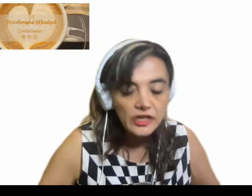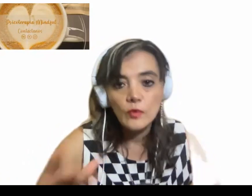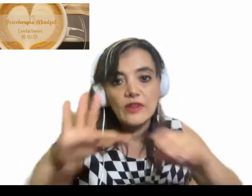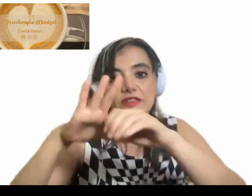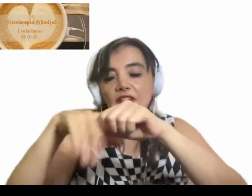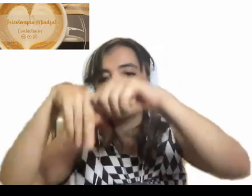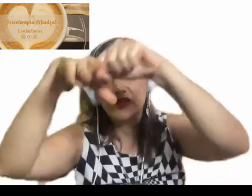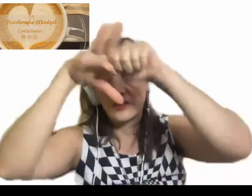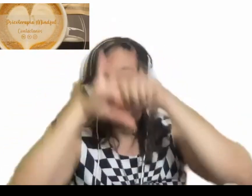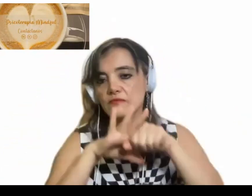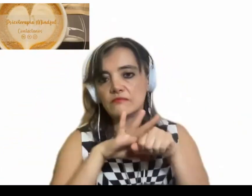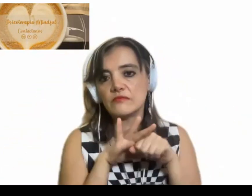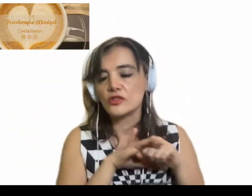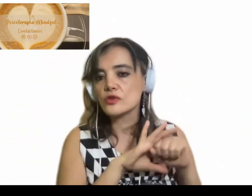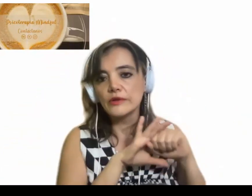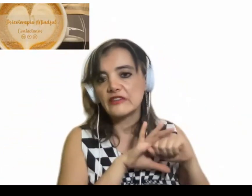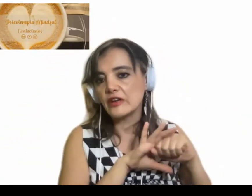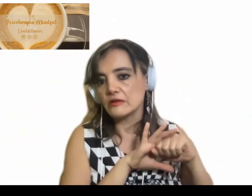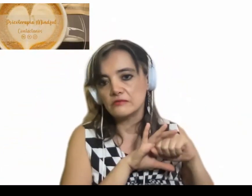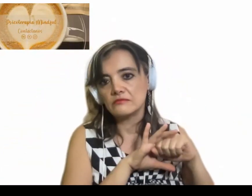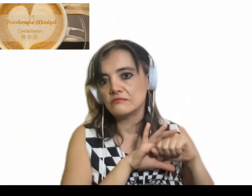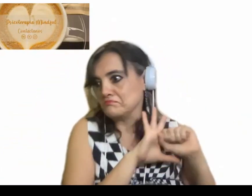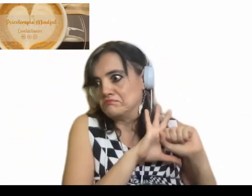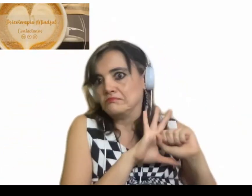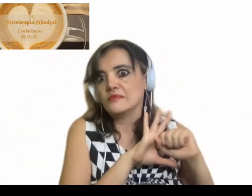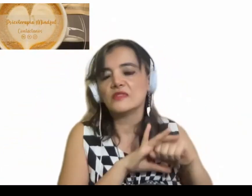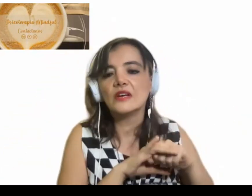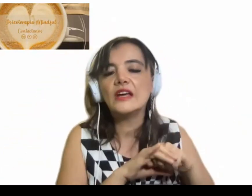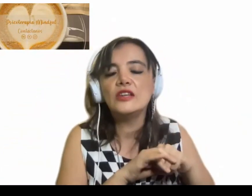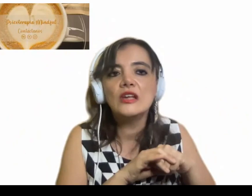to working with the index finger and just hold that finger.